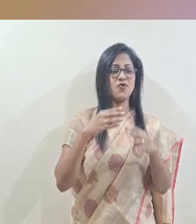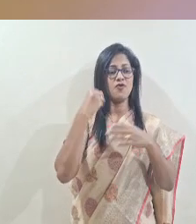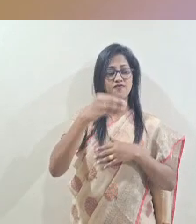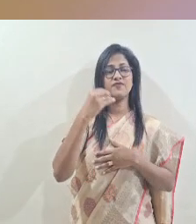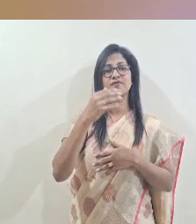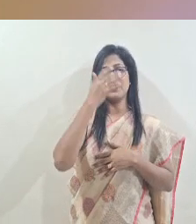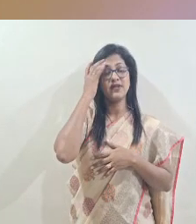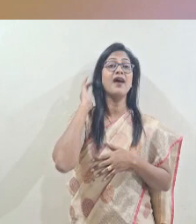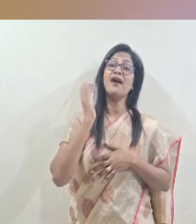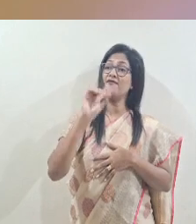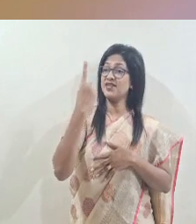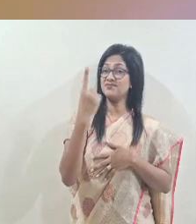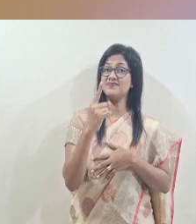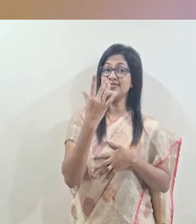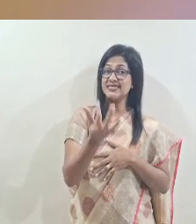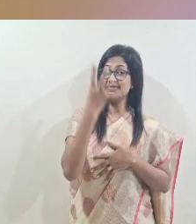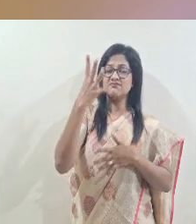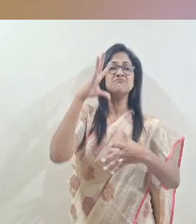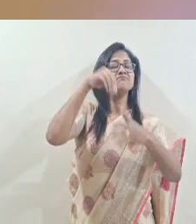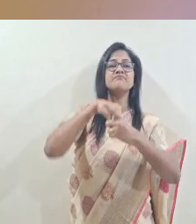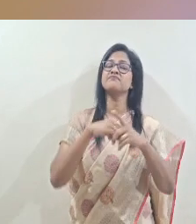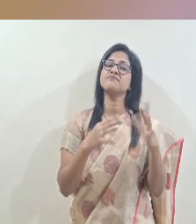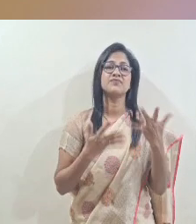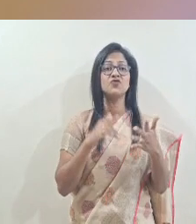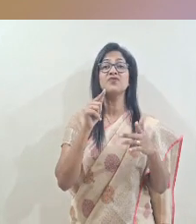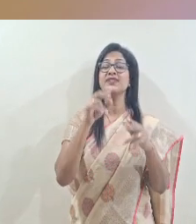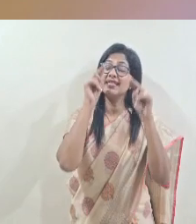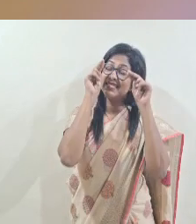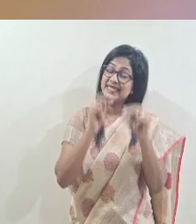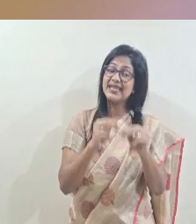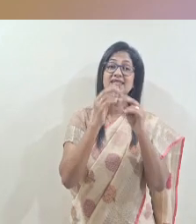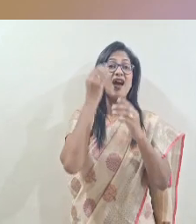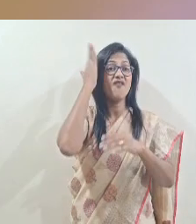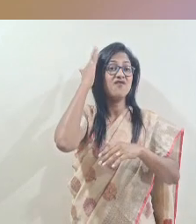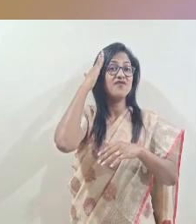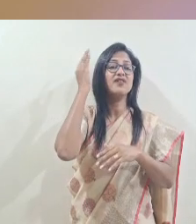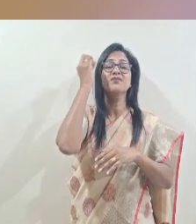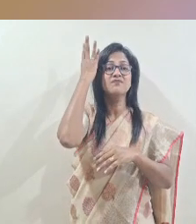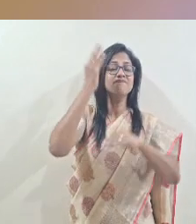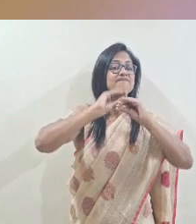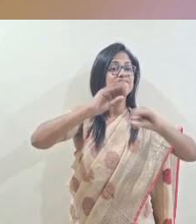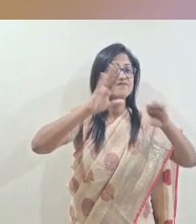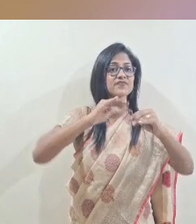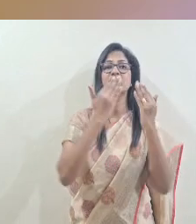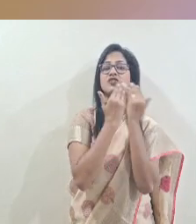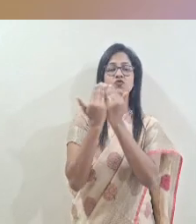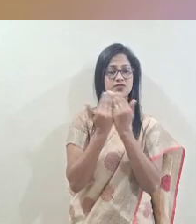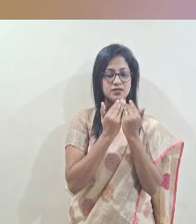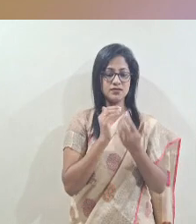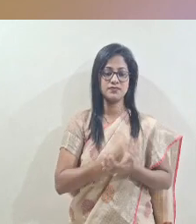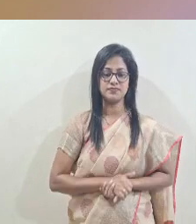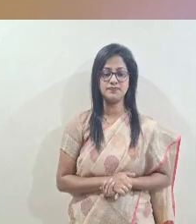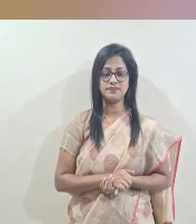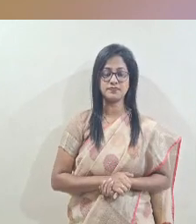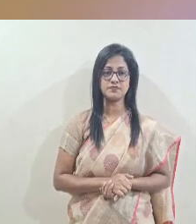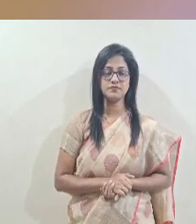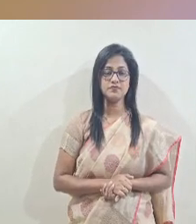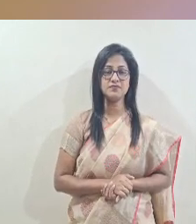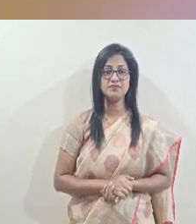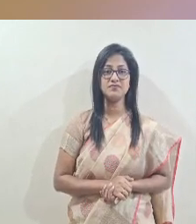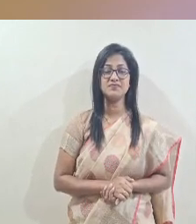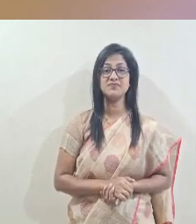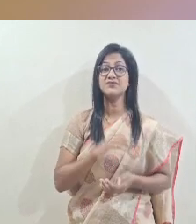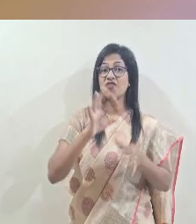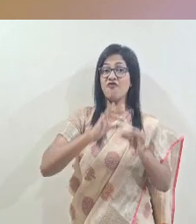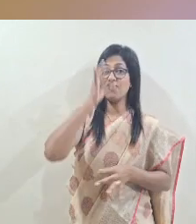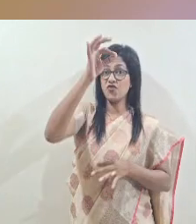to prioritize resilience, which necessitates awareness raising and education. So if you